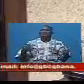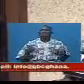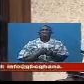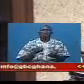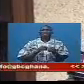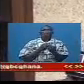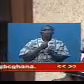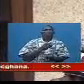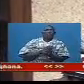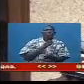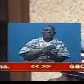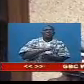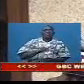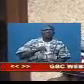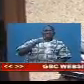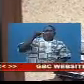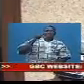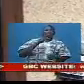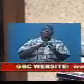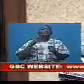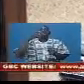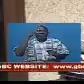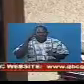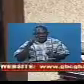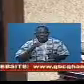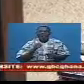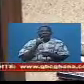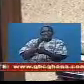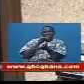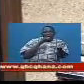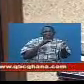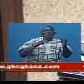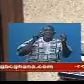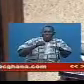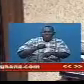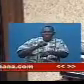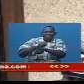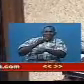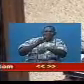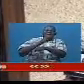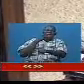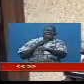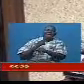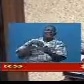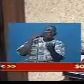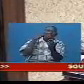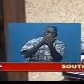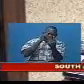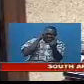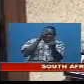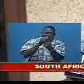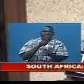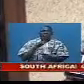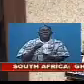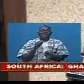even bring up their children. But in the long run, they are able to do all that, achieve whatever they want to